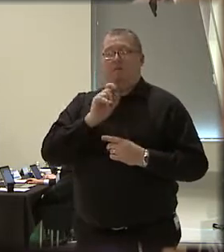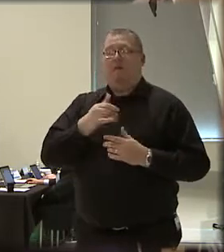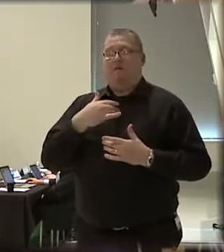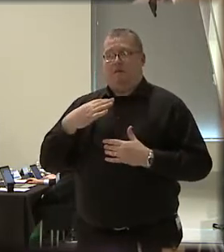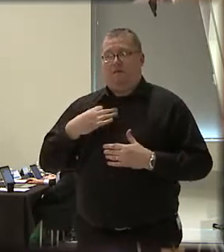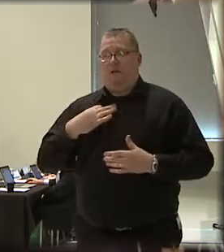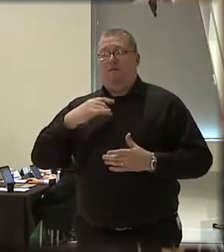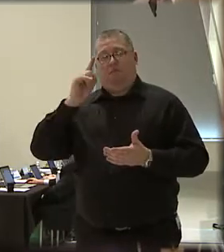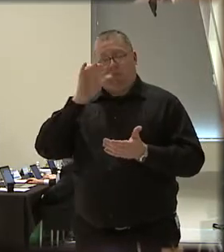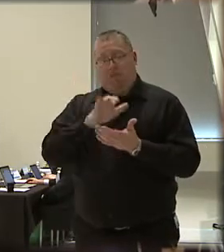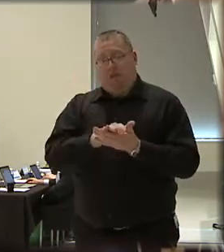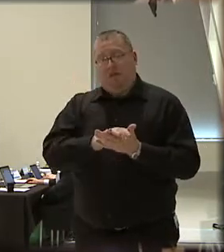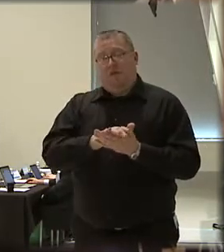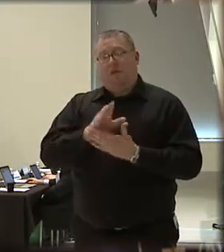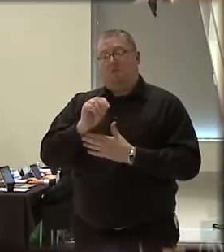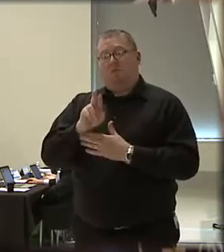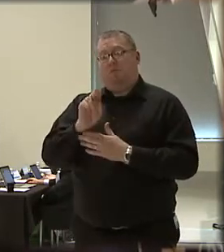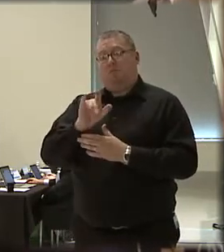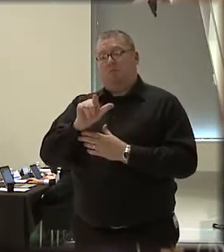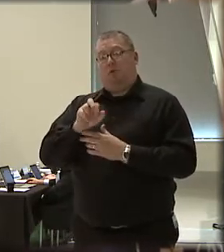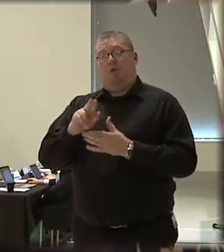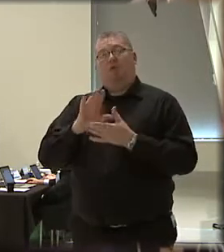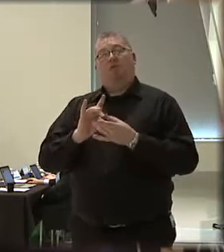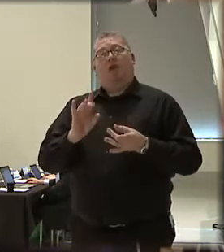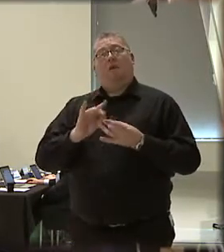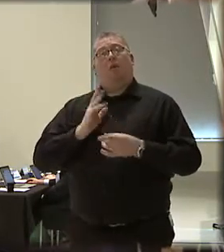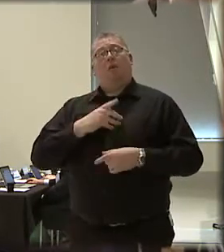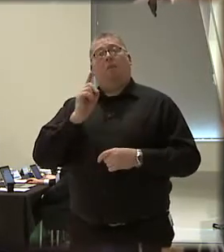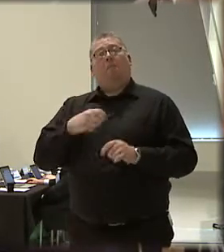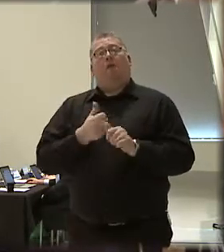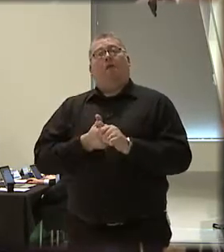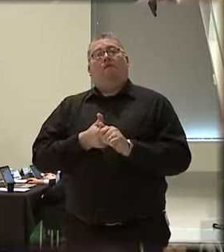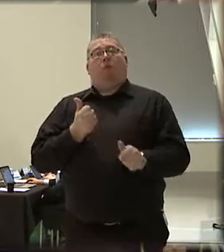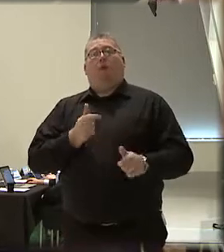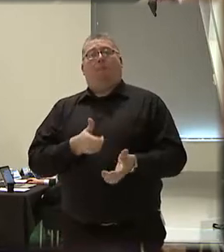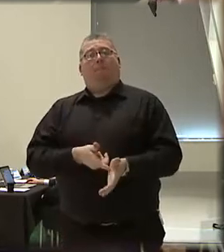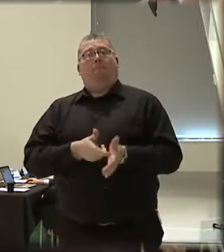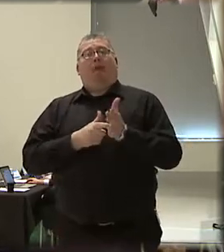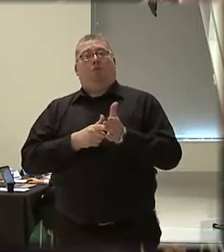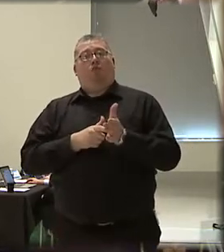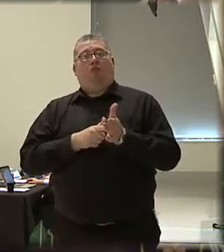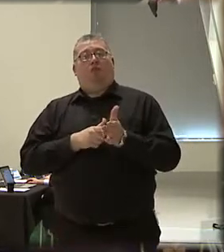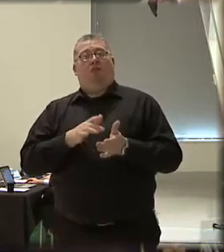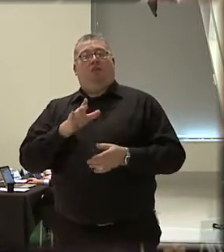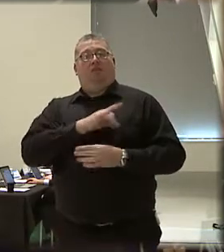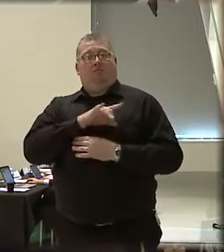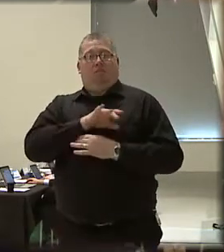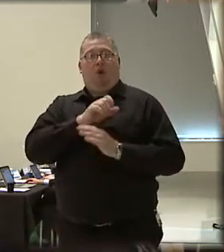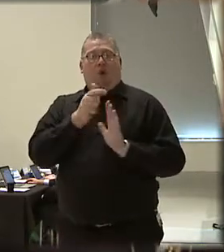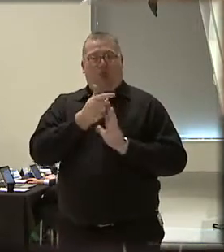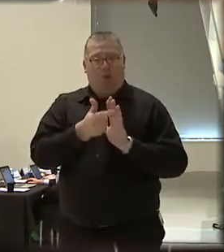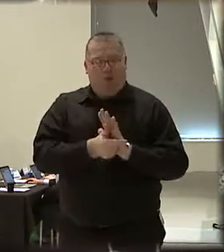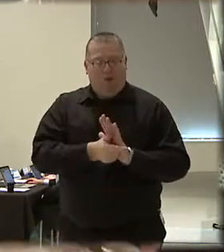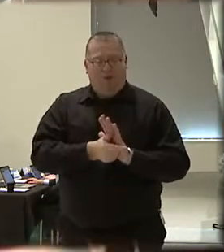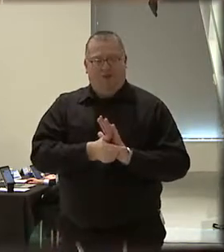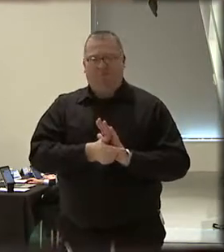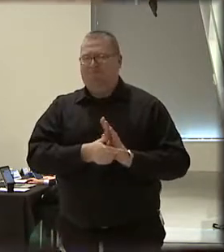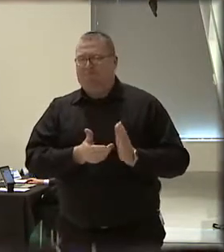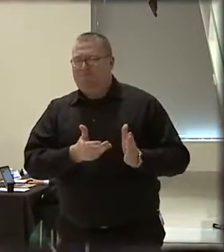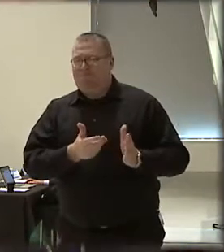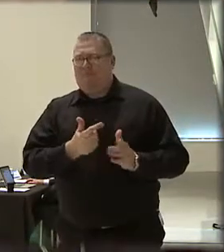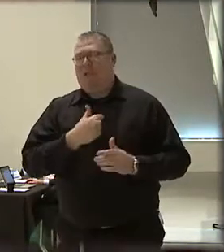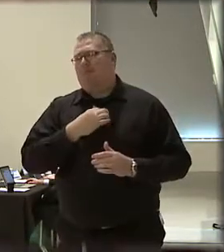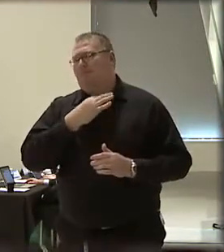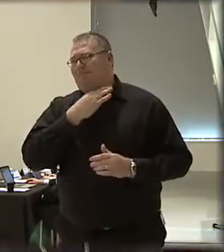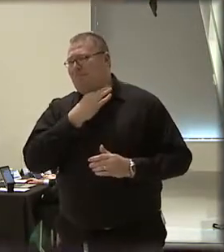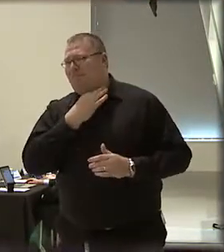In Mr. Miller's statement, we heard that we have to avoid mandatory body camera laws. And so I'm just